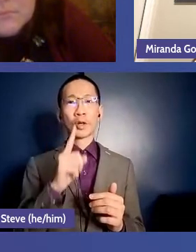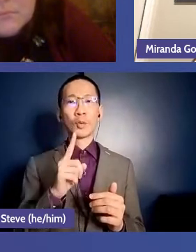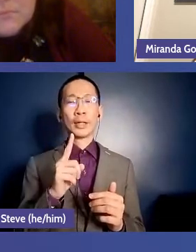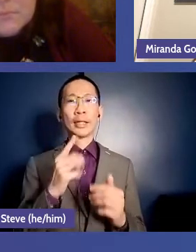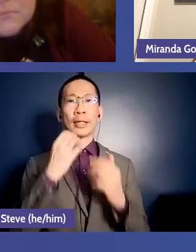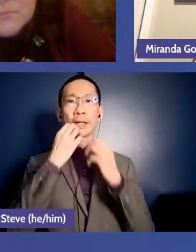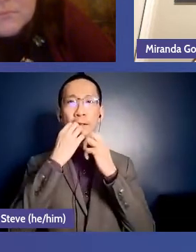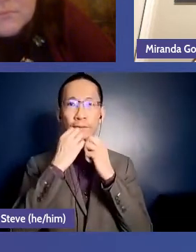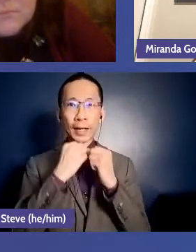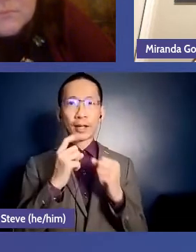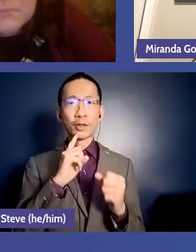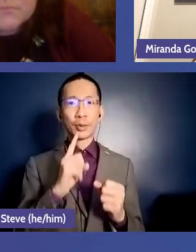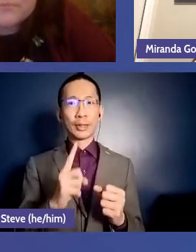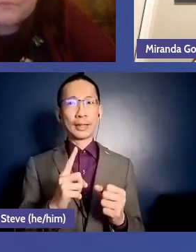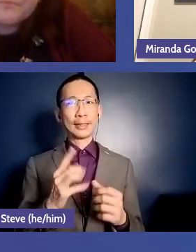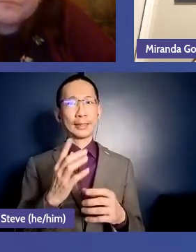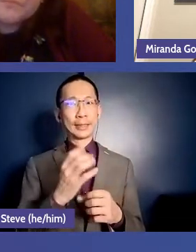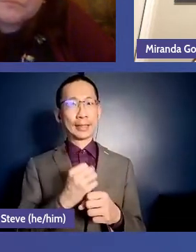value is